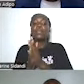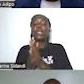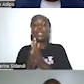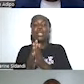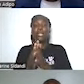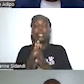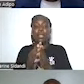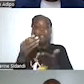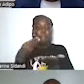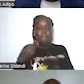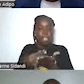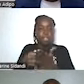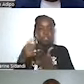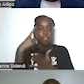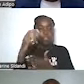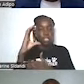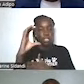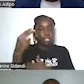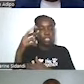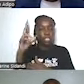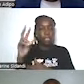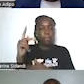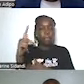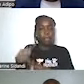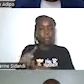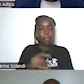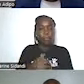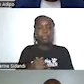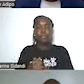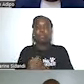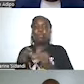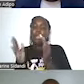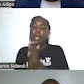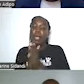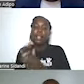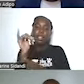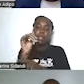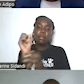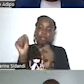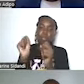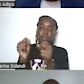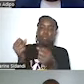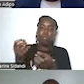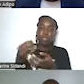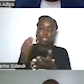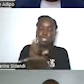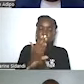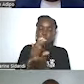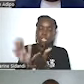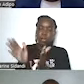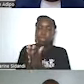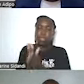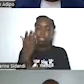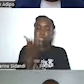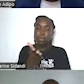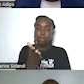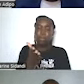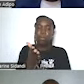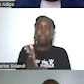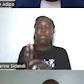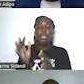for CHRP. And this document can be shared with you once you get in touch with them or myself, and we'll be